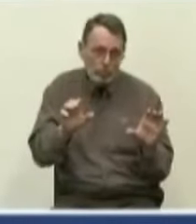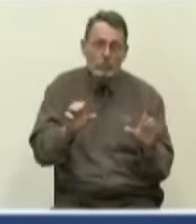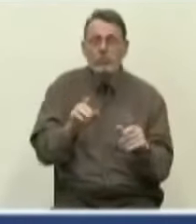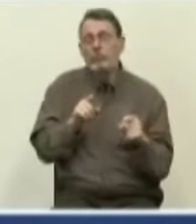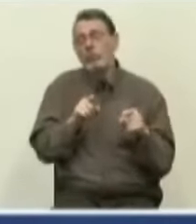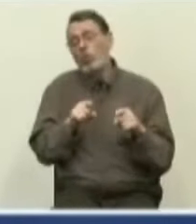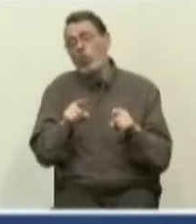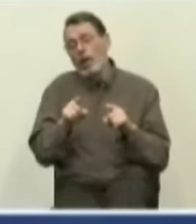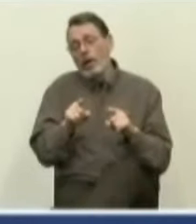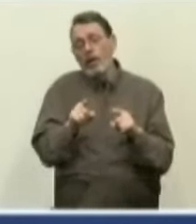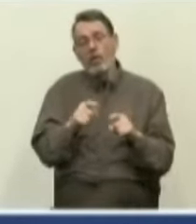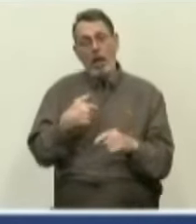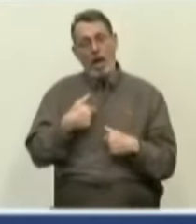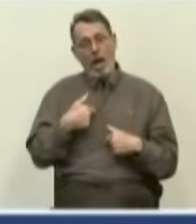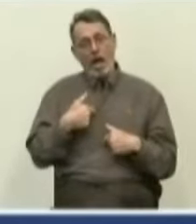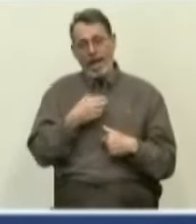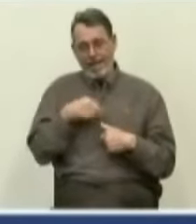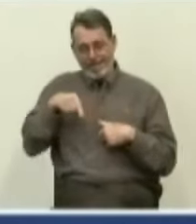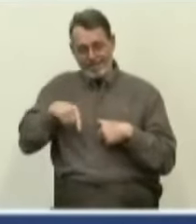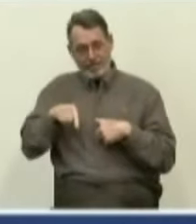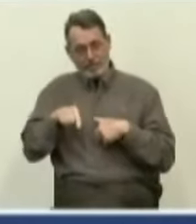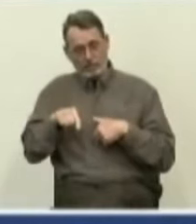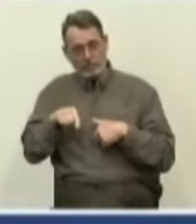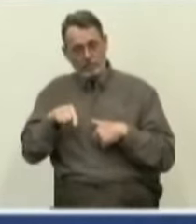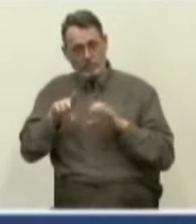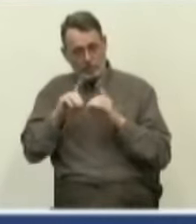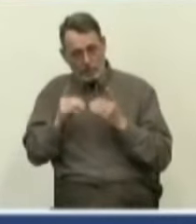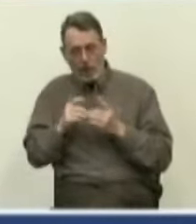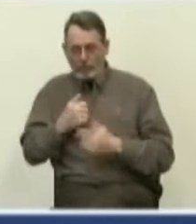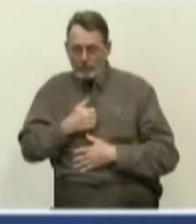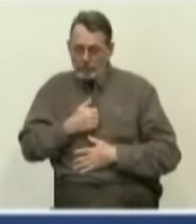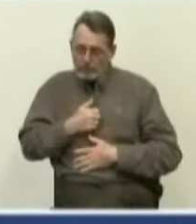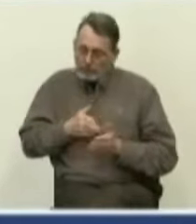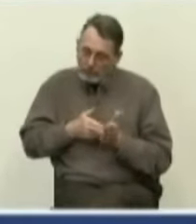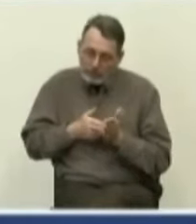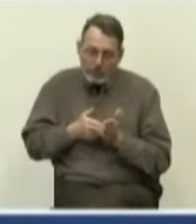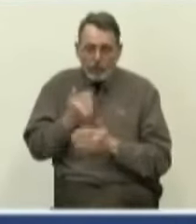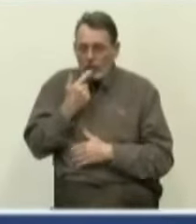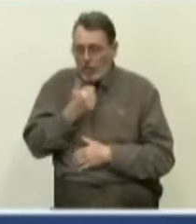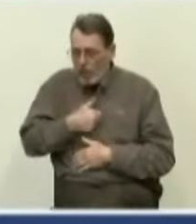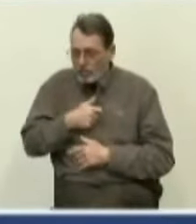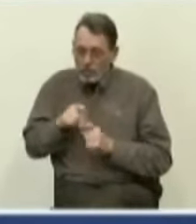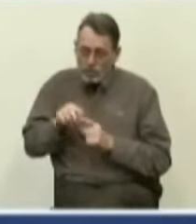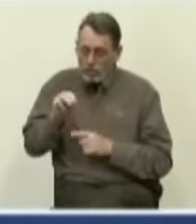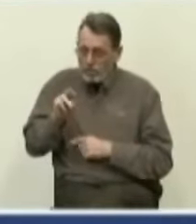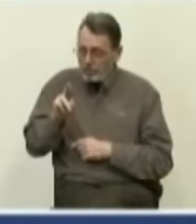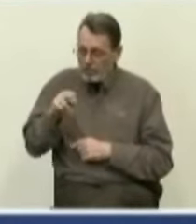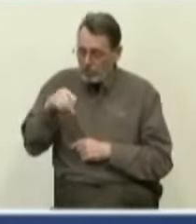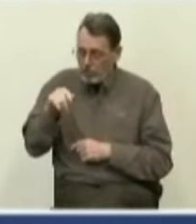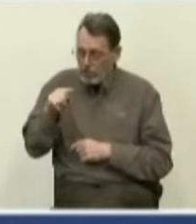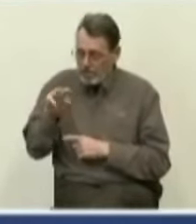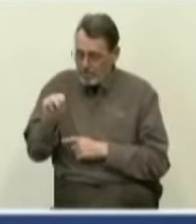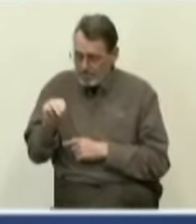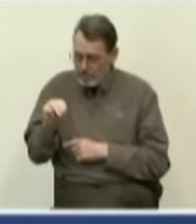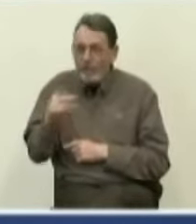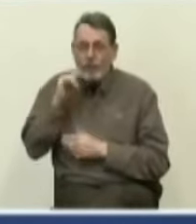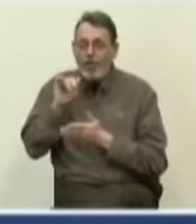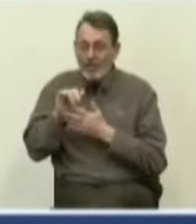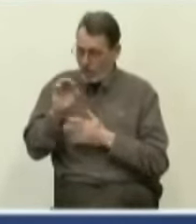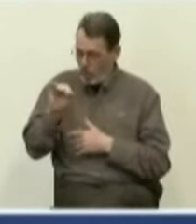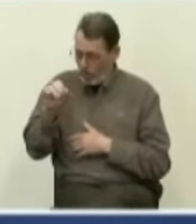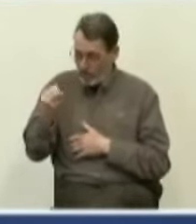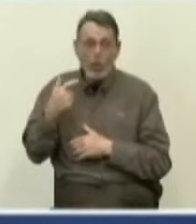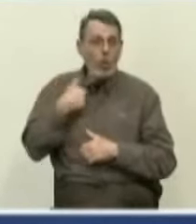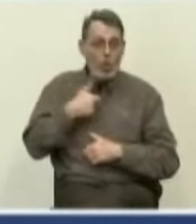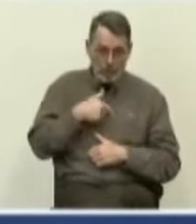While I and this department sincerely apologizes to Mr. Pittman for this officer-involved shooting, we,